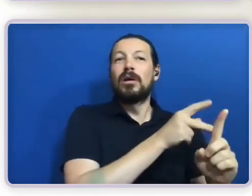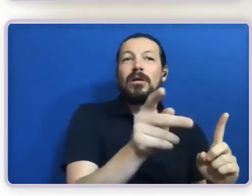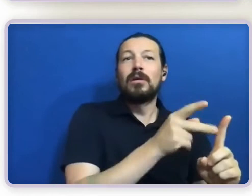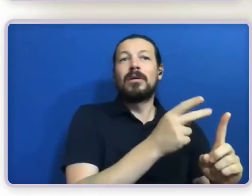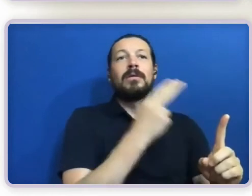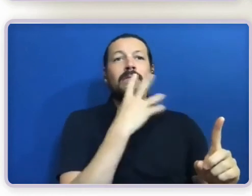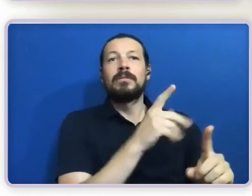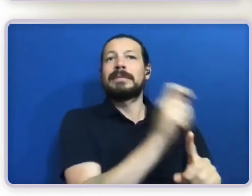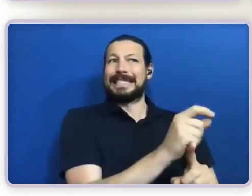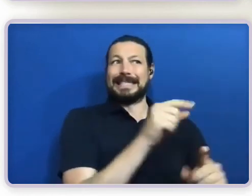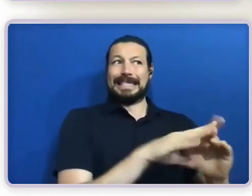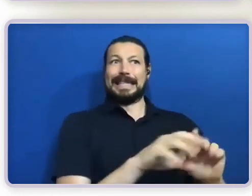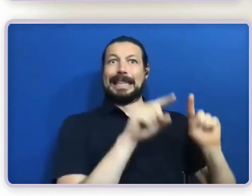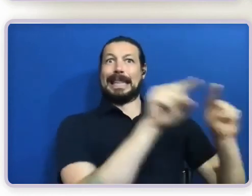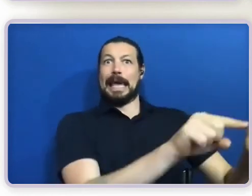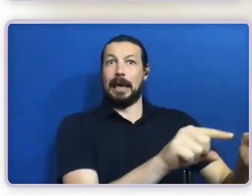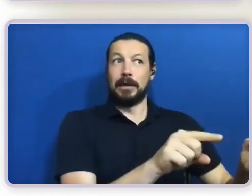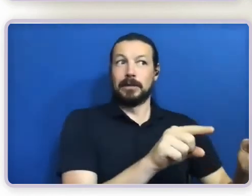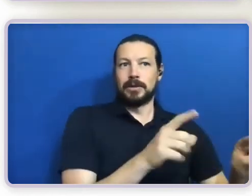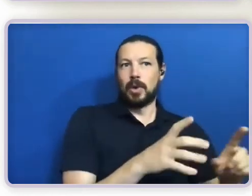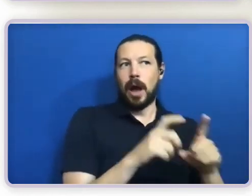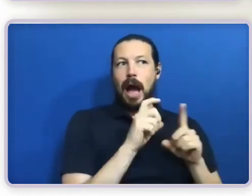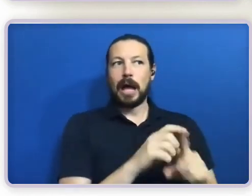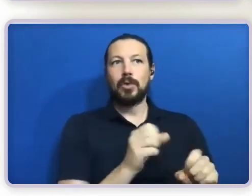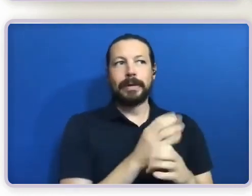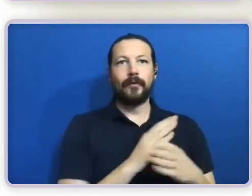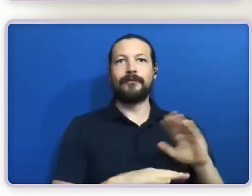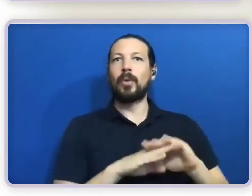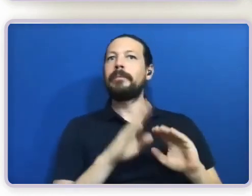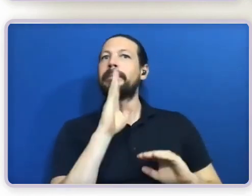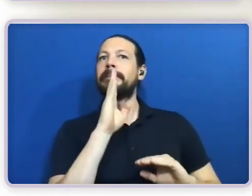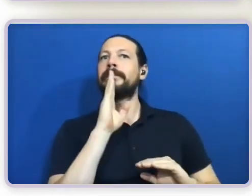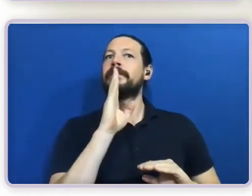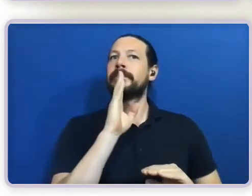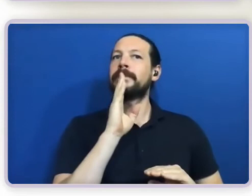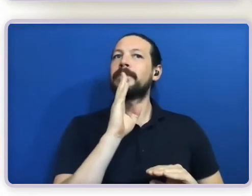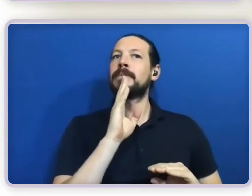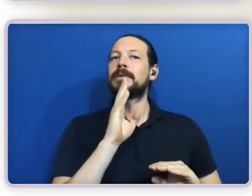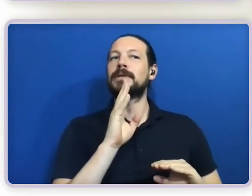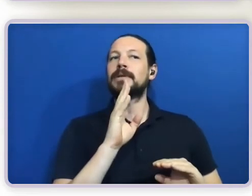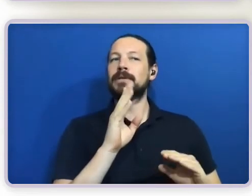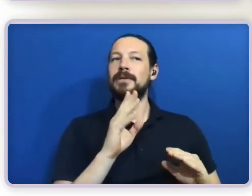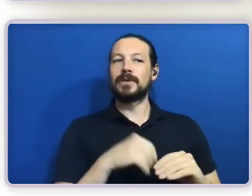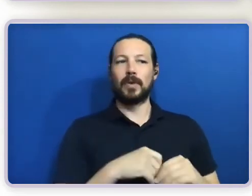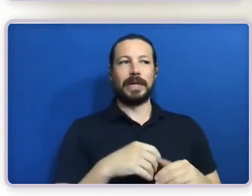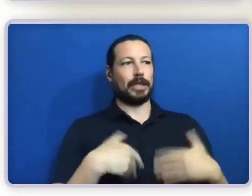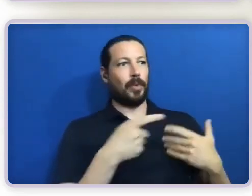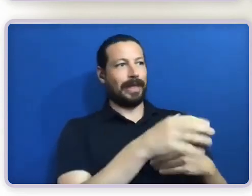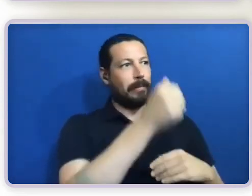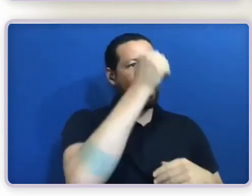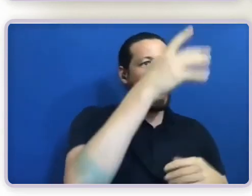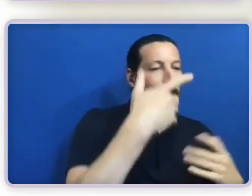quite tricky to make sure that that's done in a safe way. So we're really open as well to suggestions